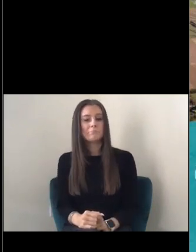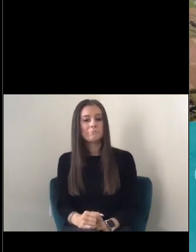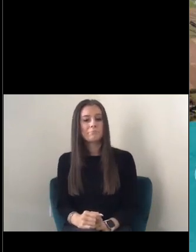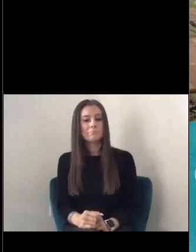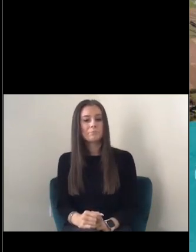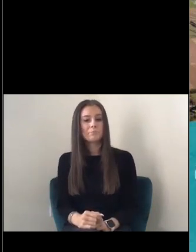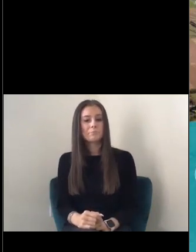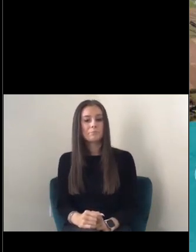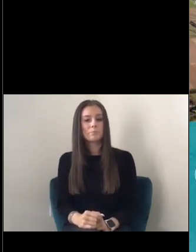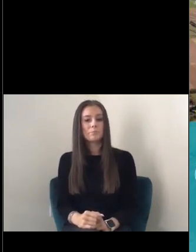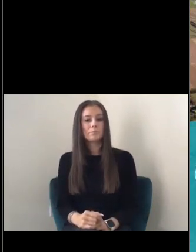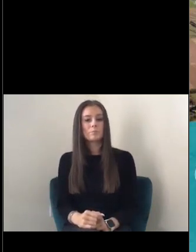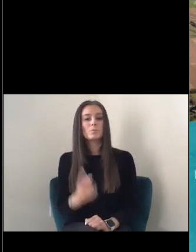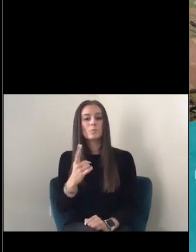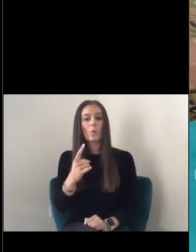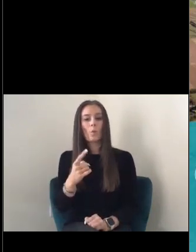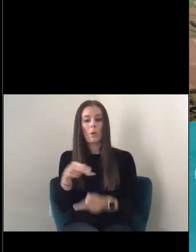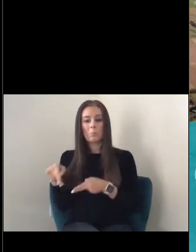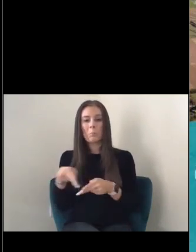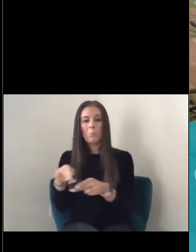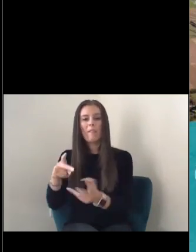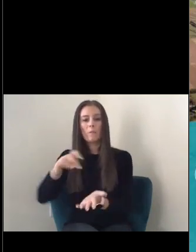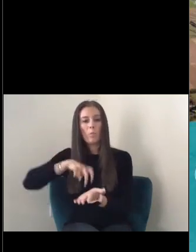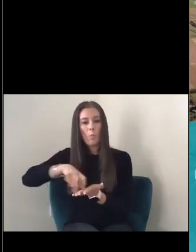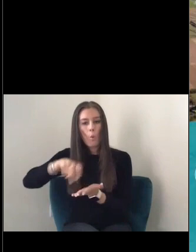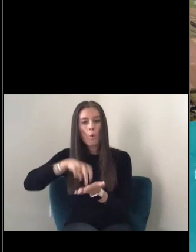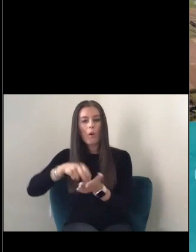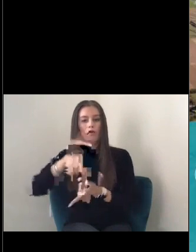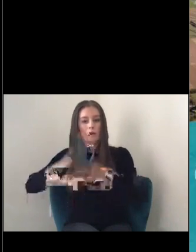For walkers, cyclists and horse riders,